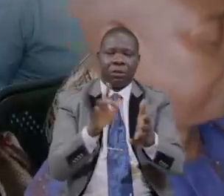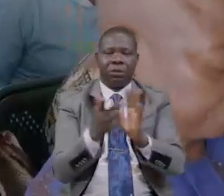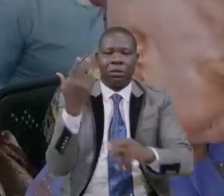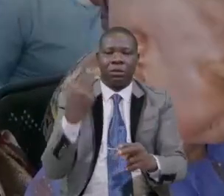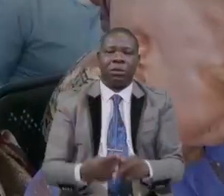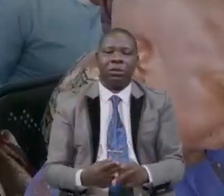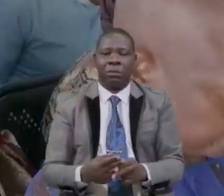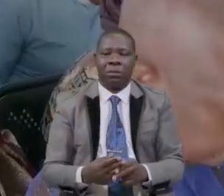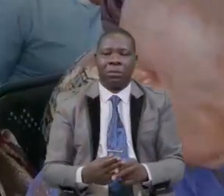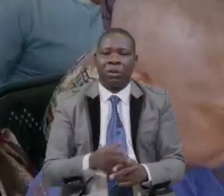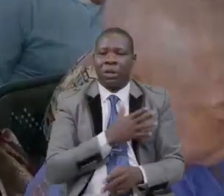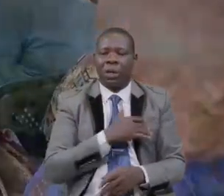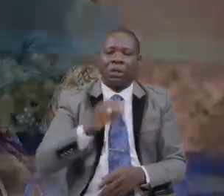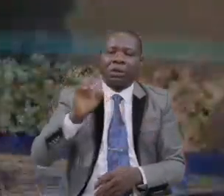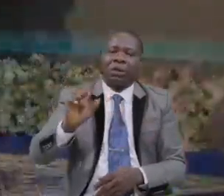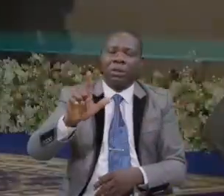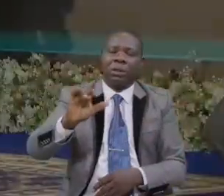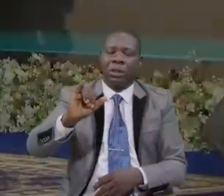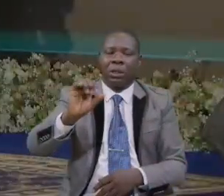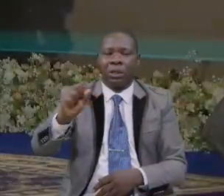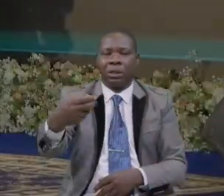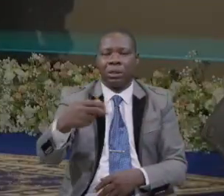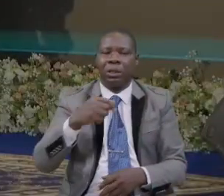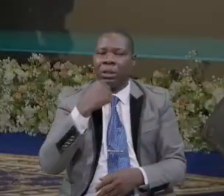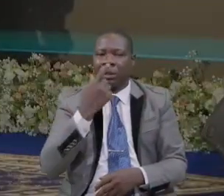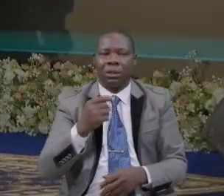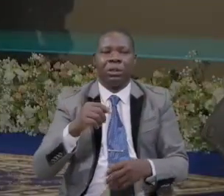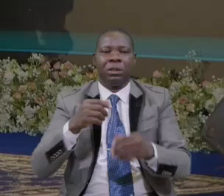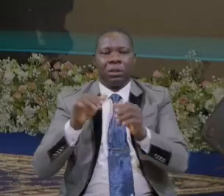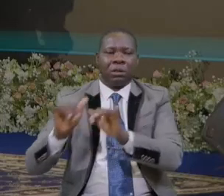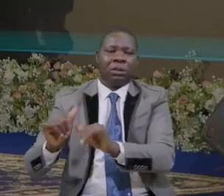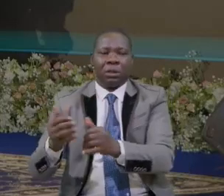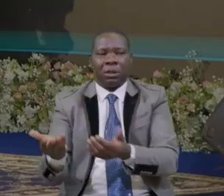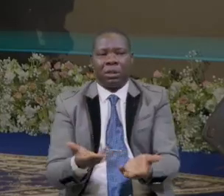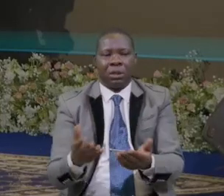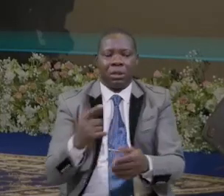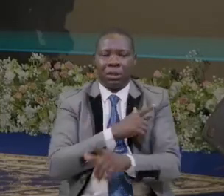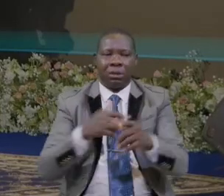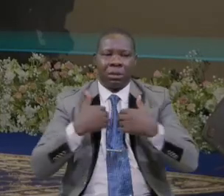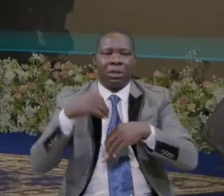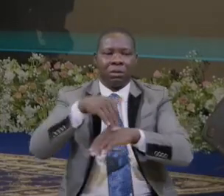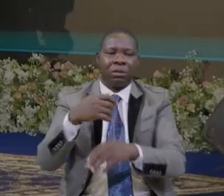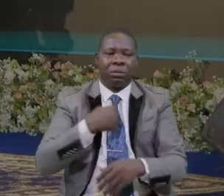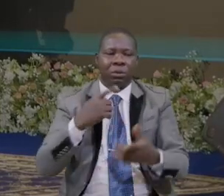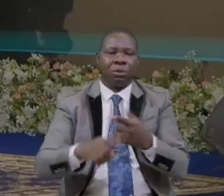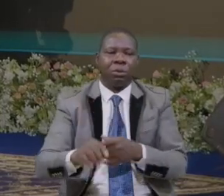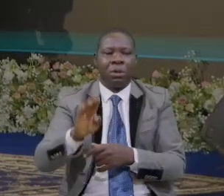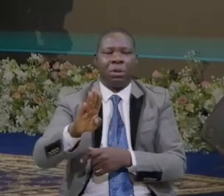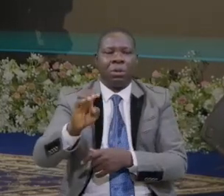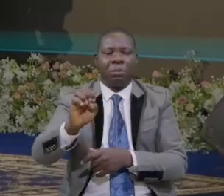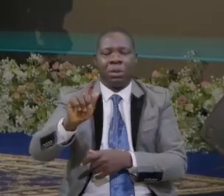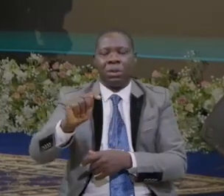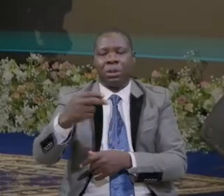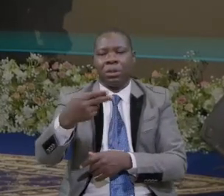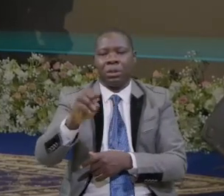Elisha said, stay here. The Lord has sent me to Bethel. We're going together. You